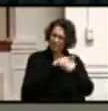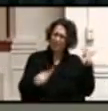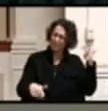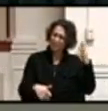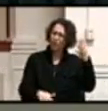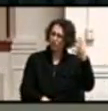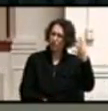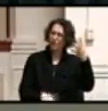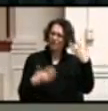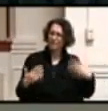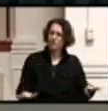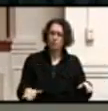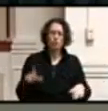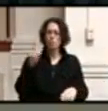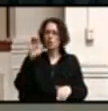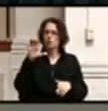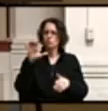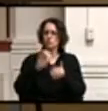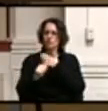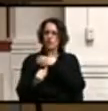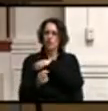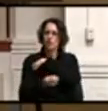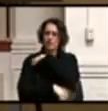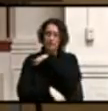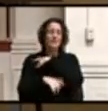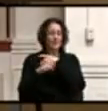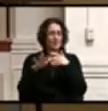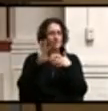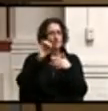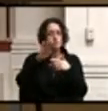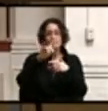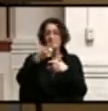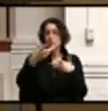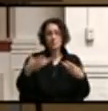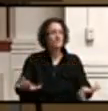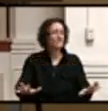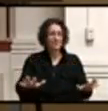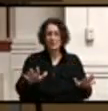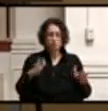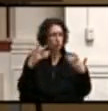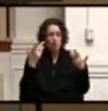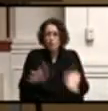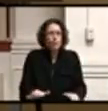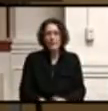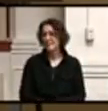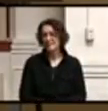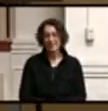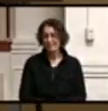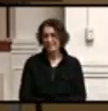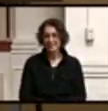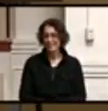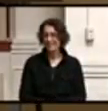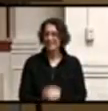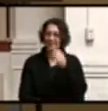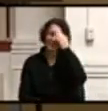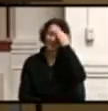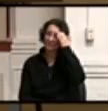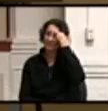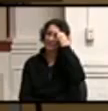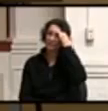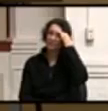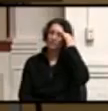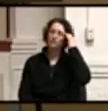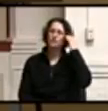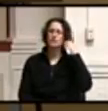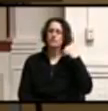notices. The $100 penalty was actually reached on February 1st. Well, we can go after all.